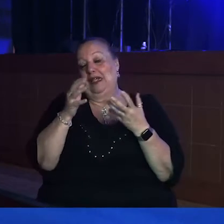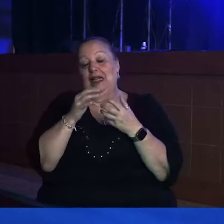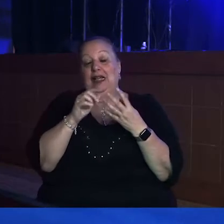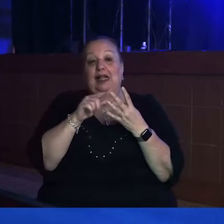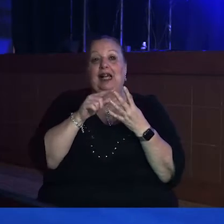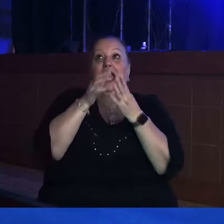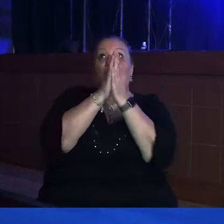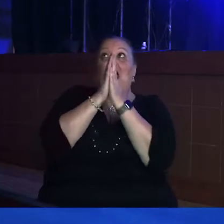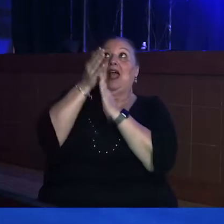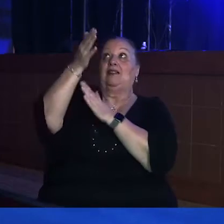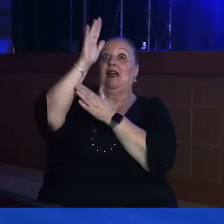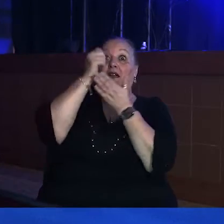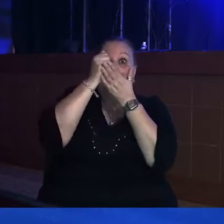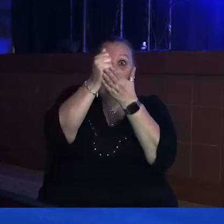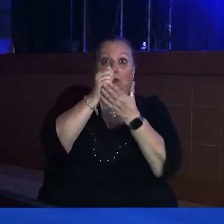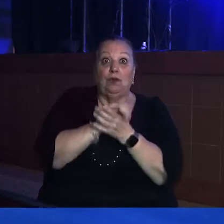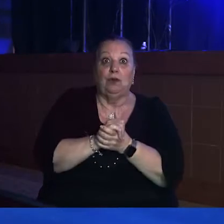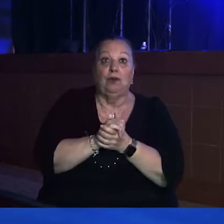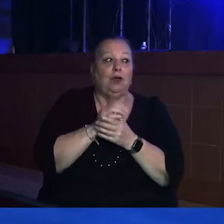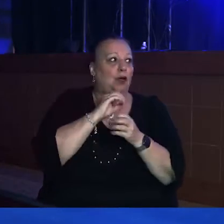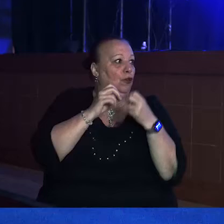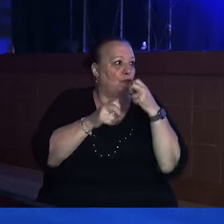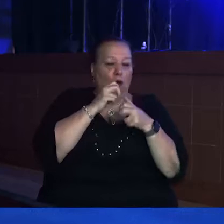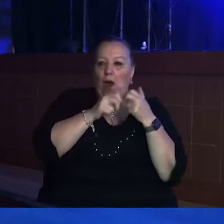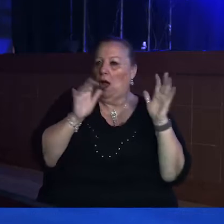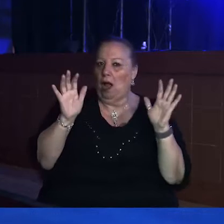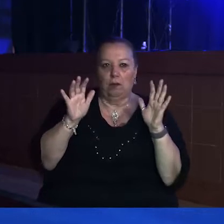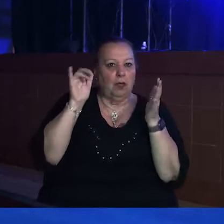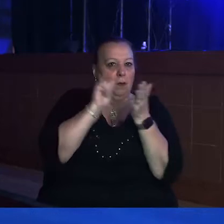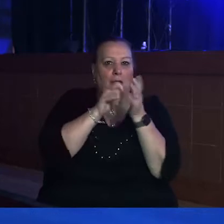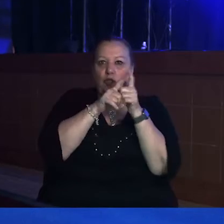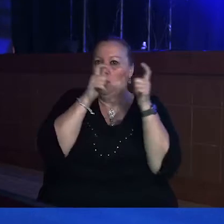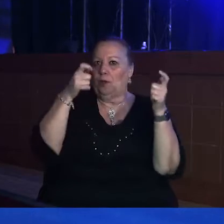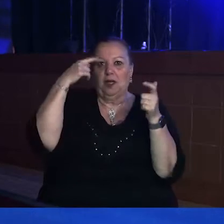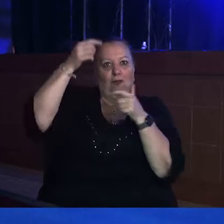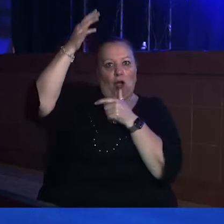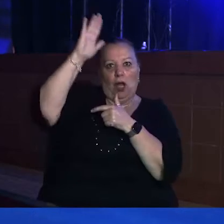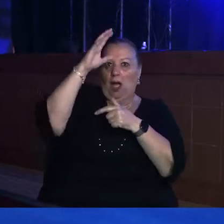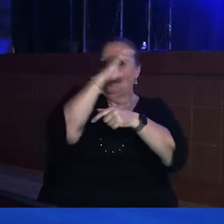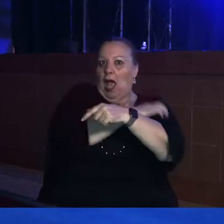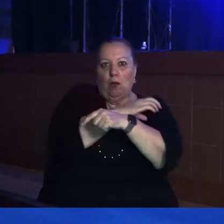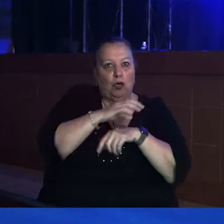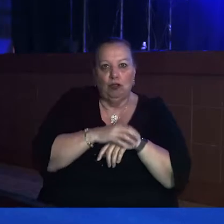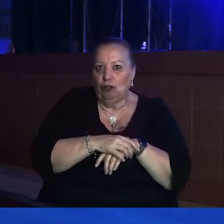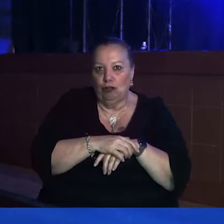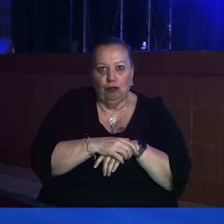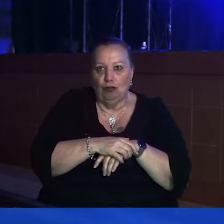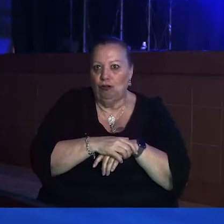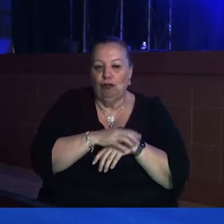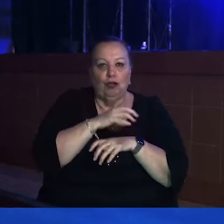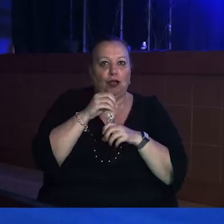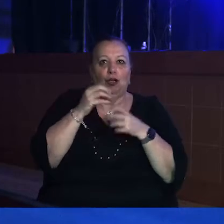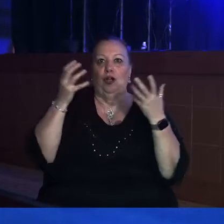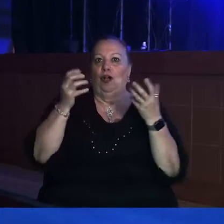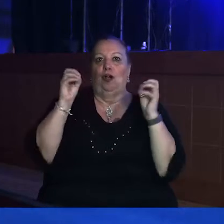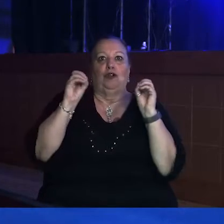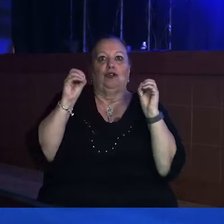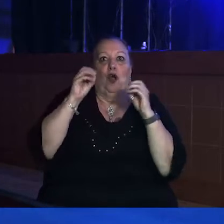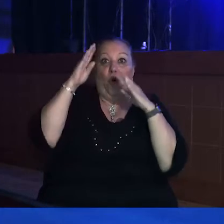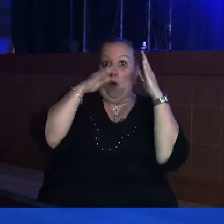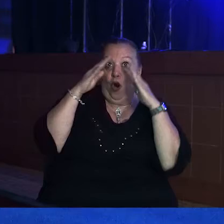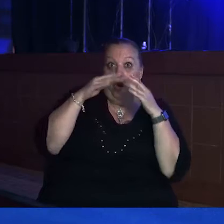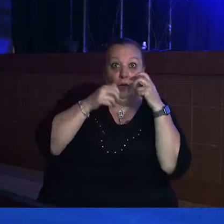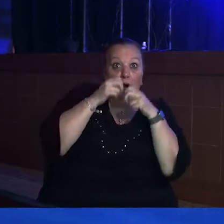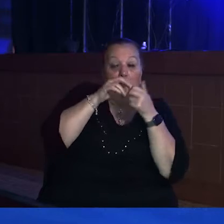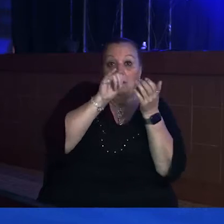help. There's no problem that is too big for God's power, and there's no worry or problem that's too